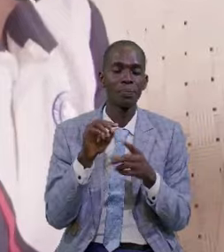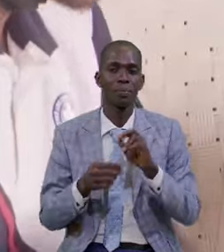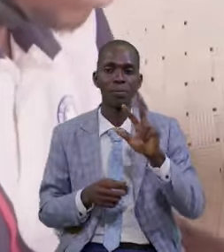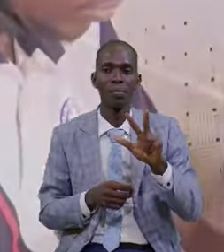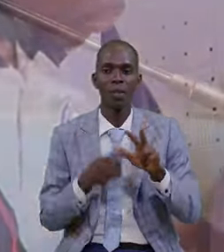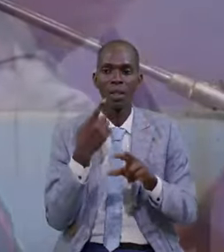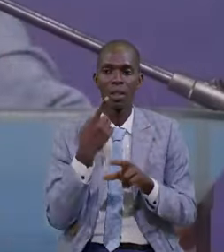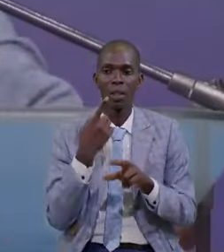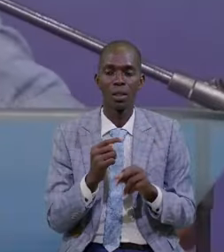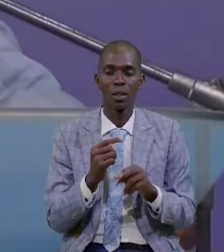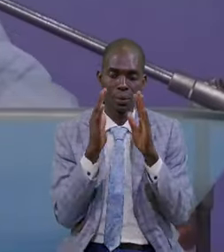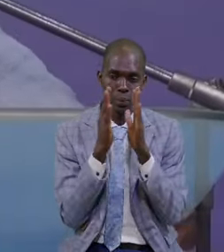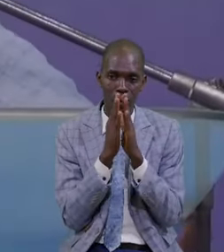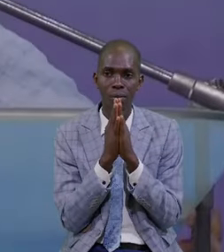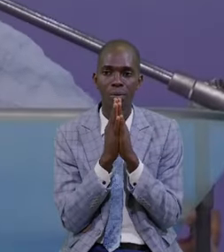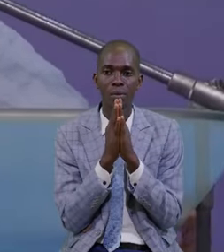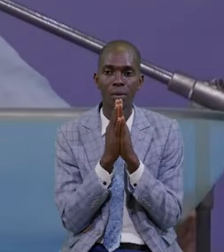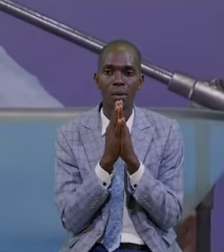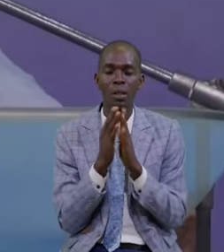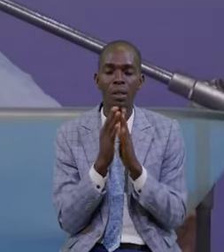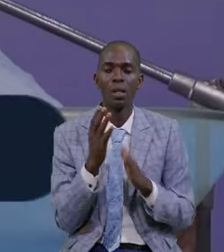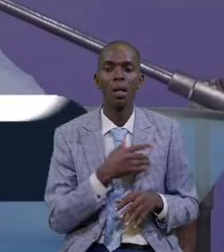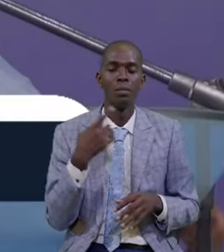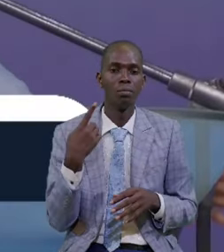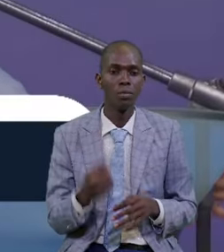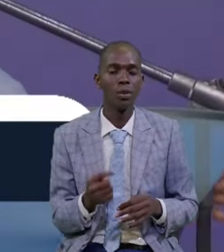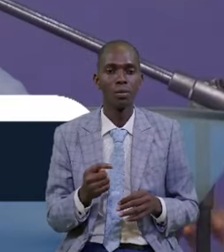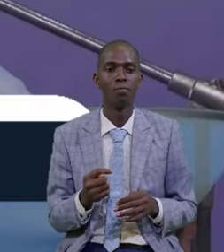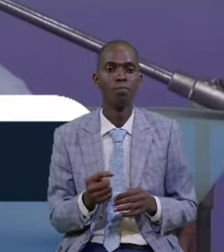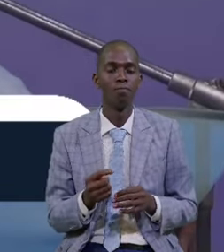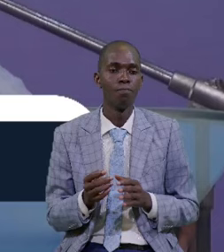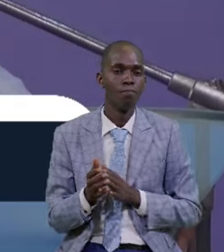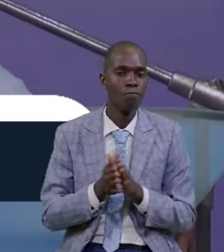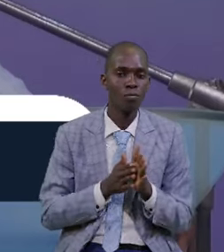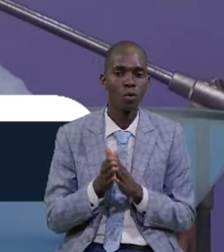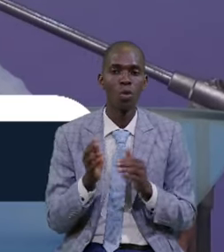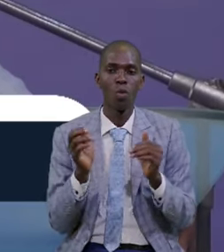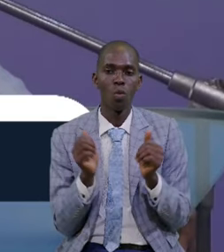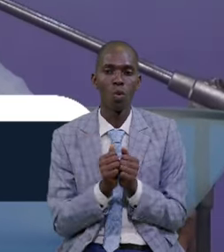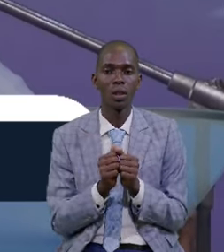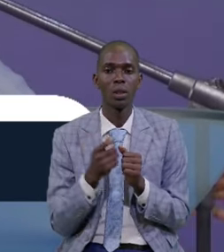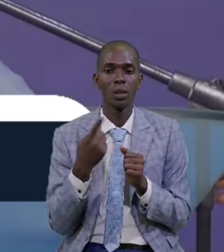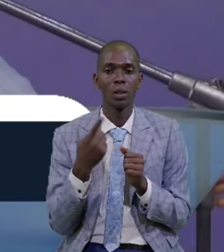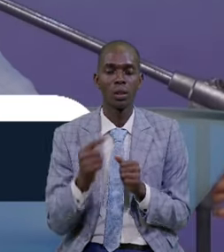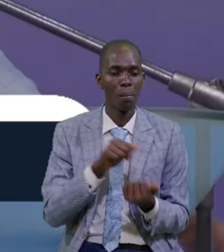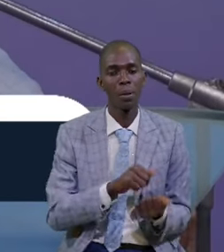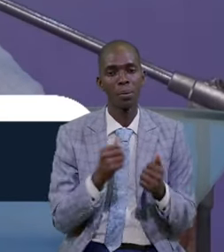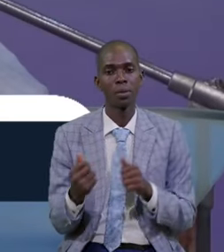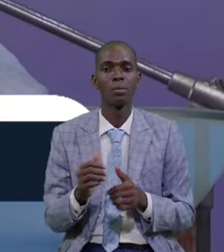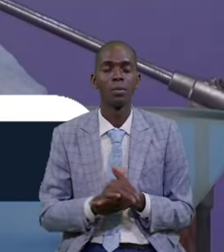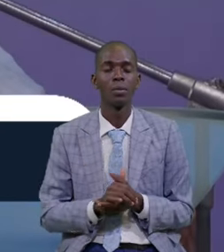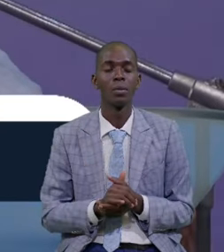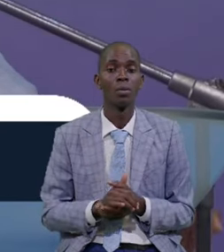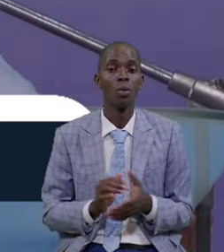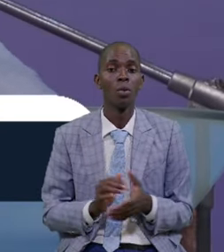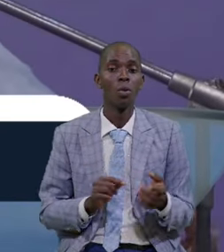prayer and the passion with the baptism. When you are